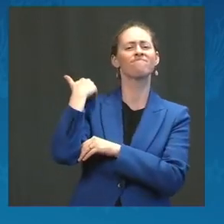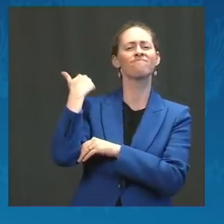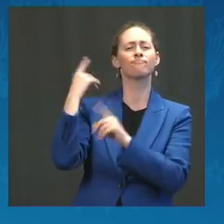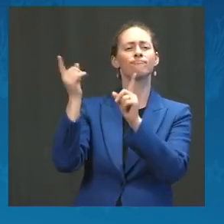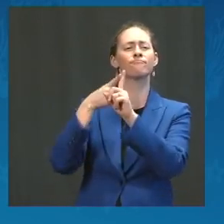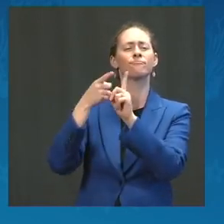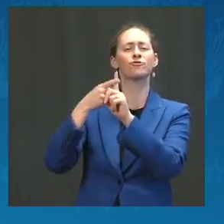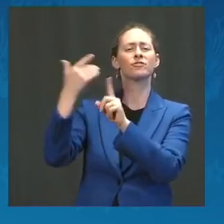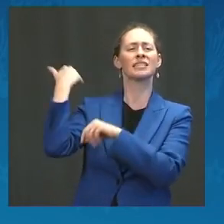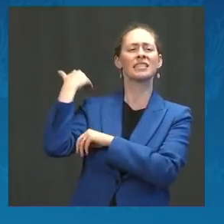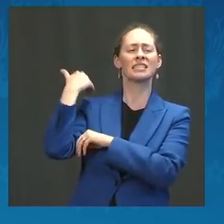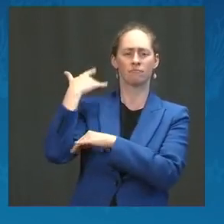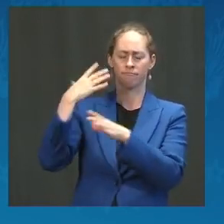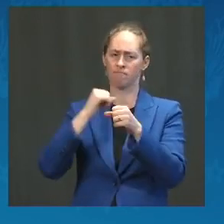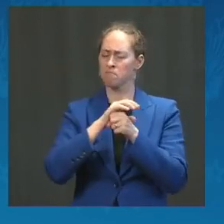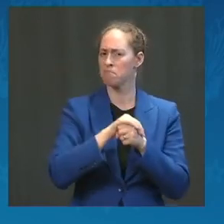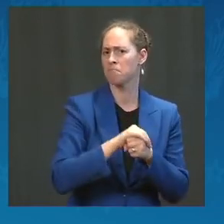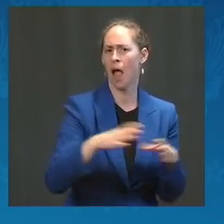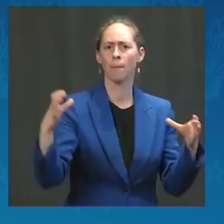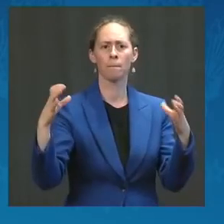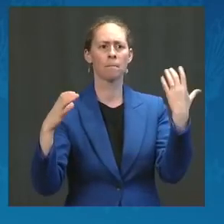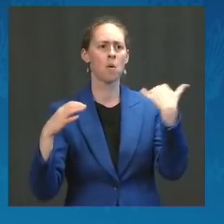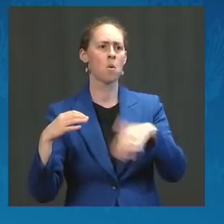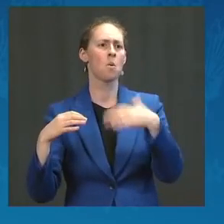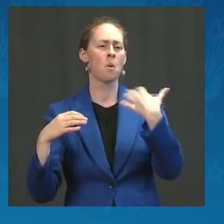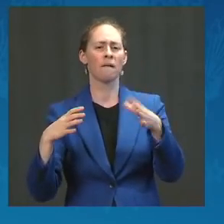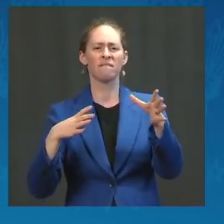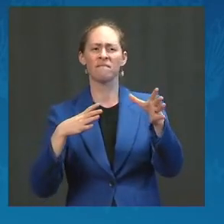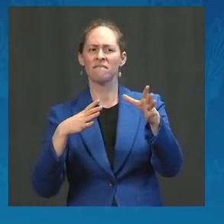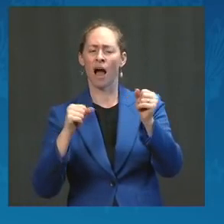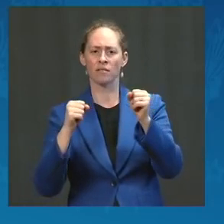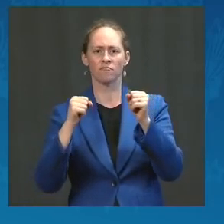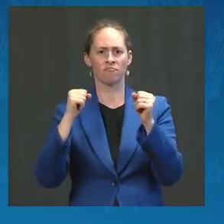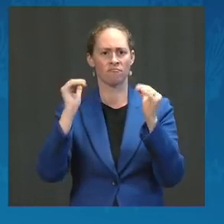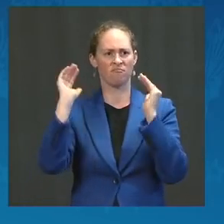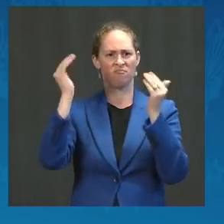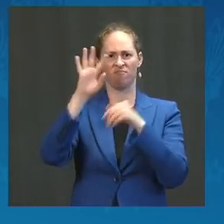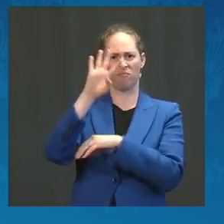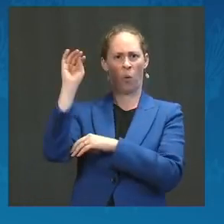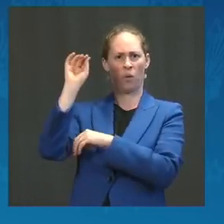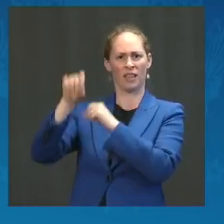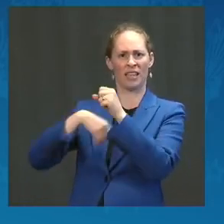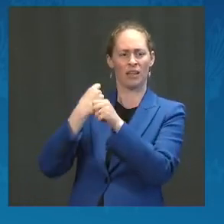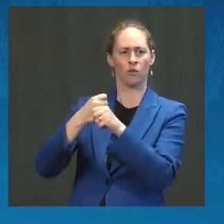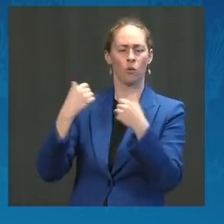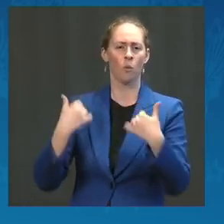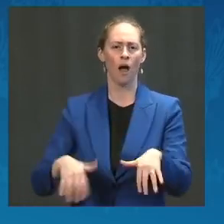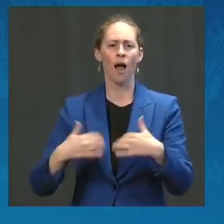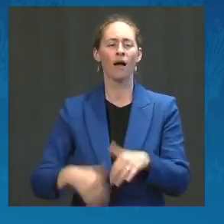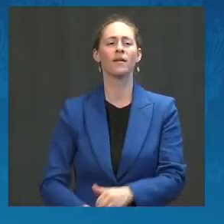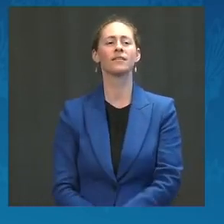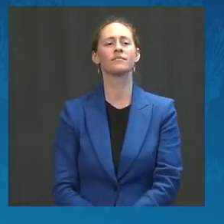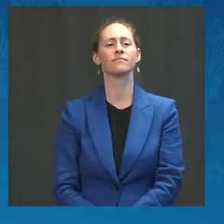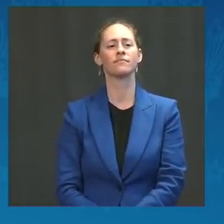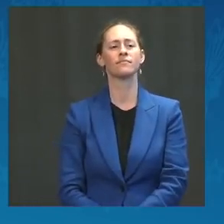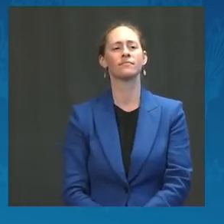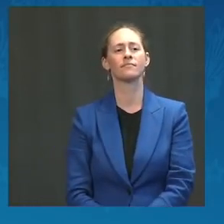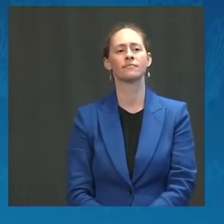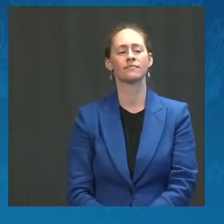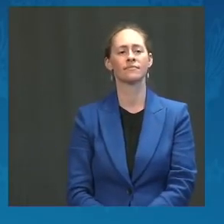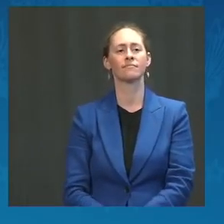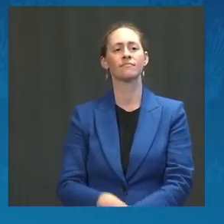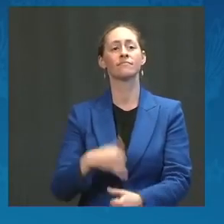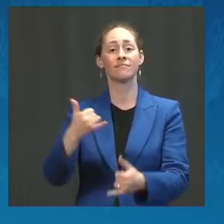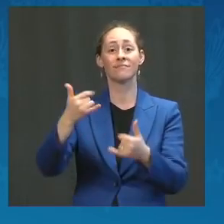40 years. Our economy grew more in 6 months than most Wall Street